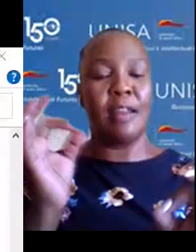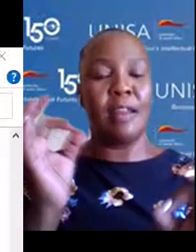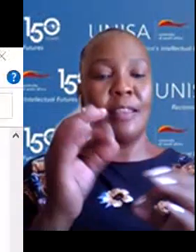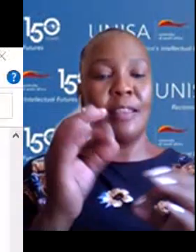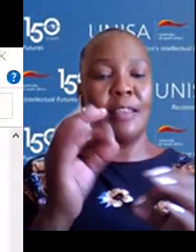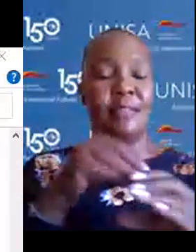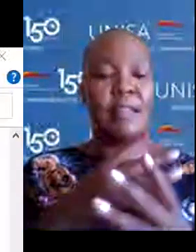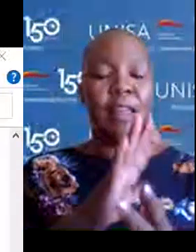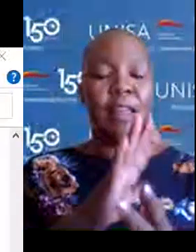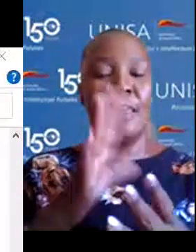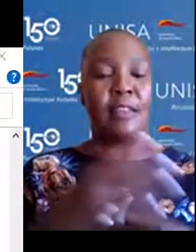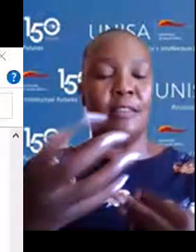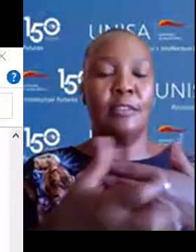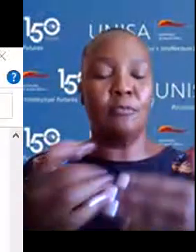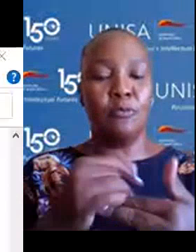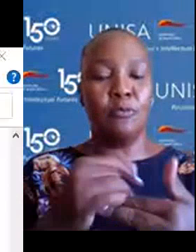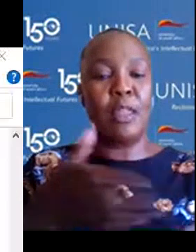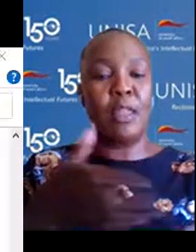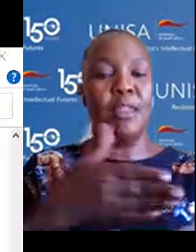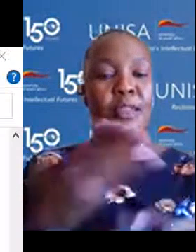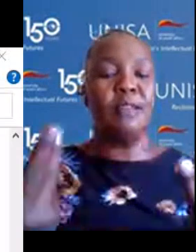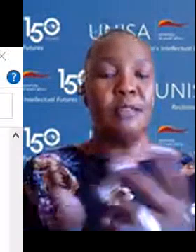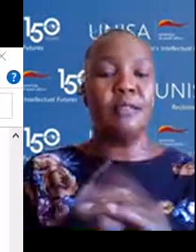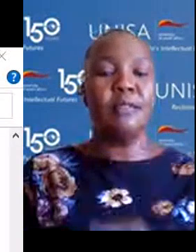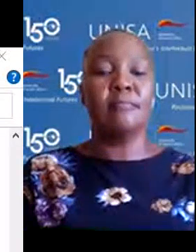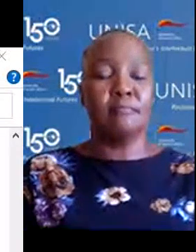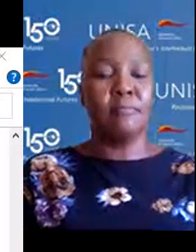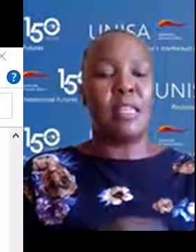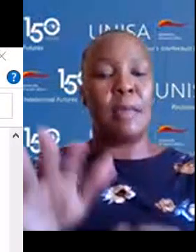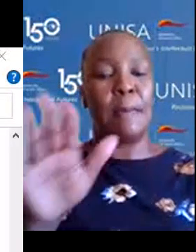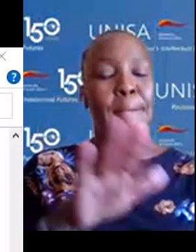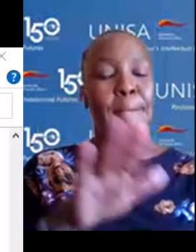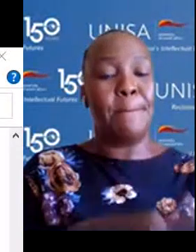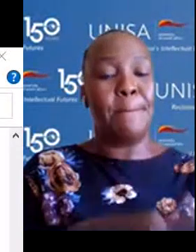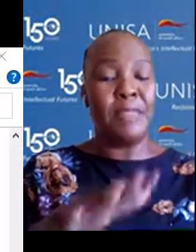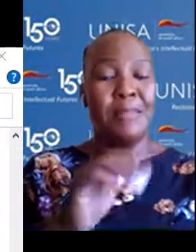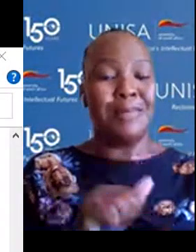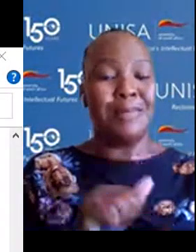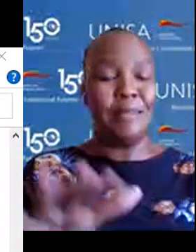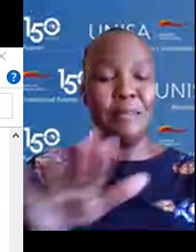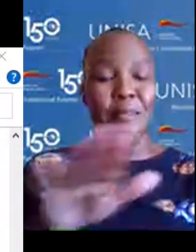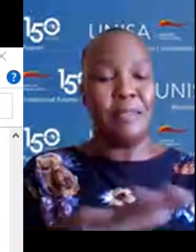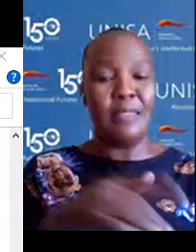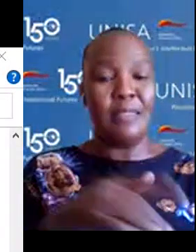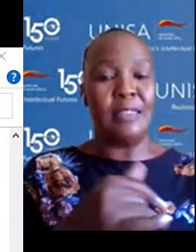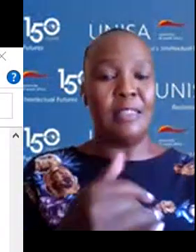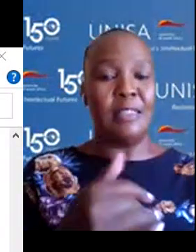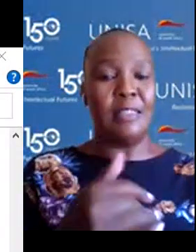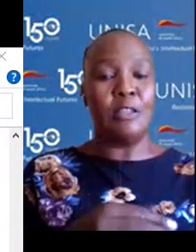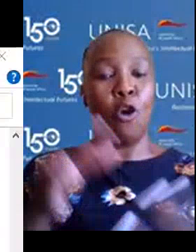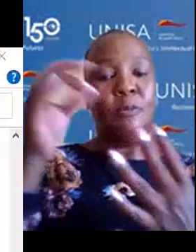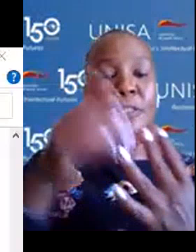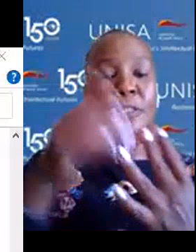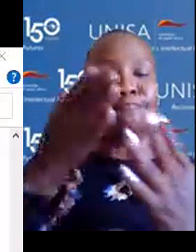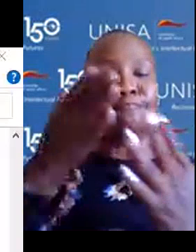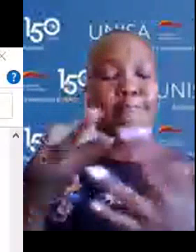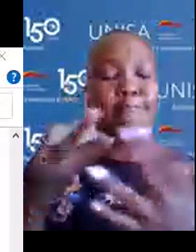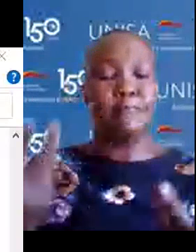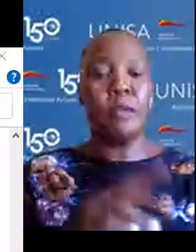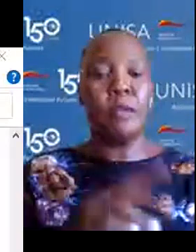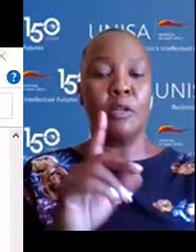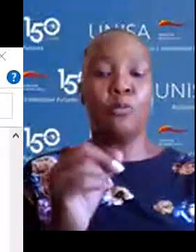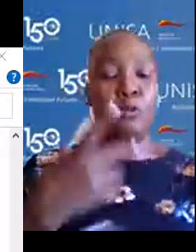empty. So these are basically the options that we can go through. But for what we wanted to